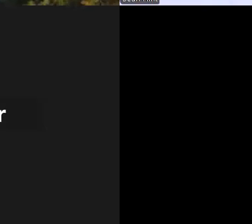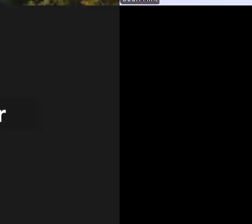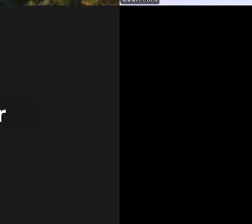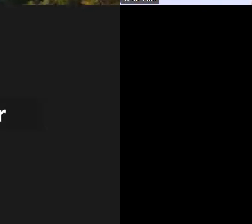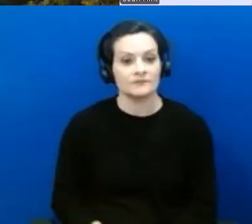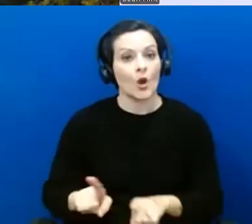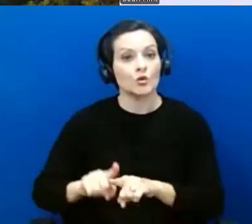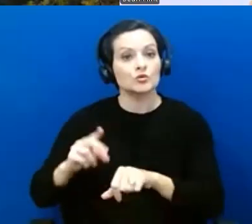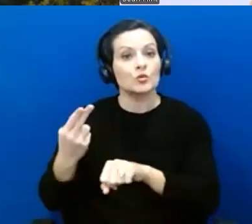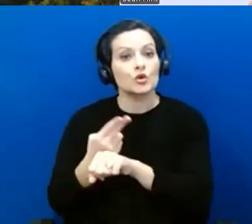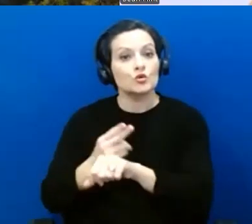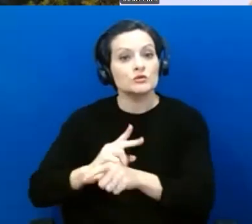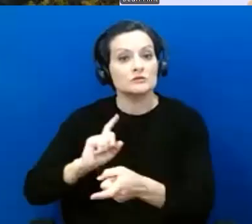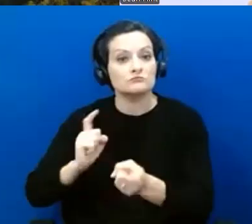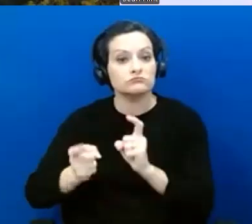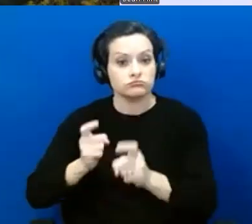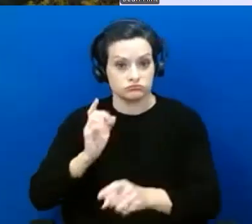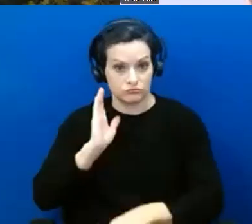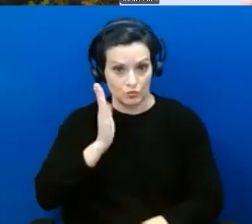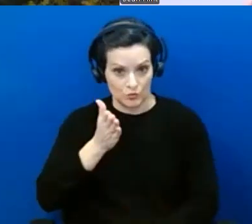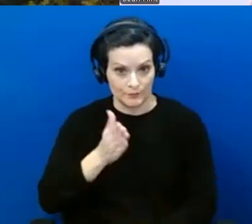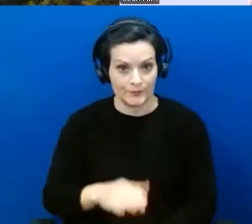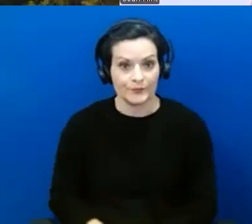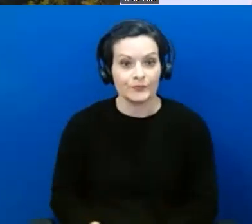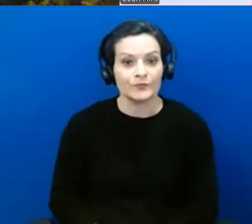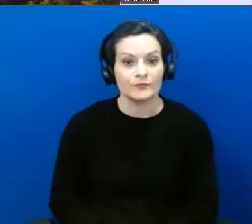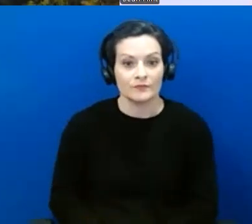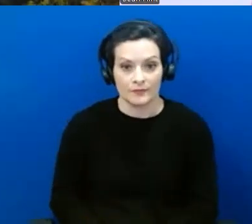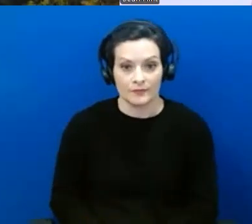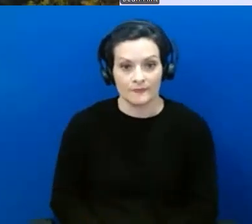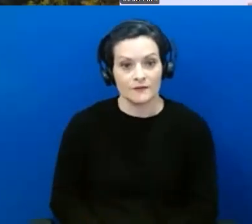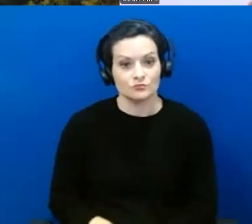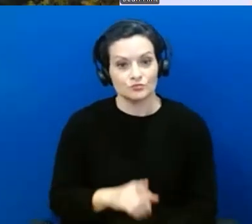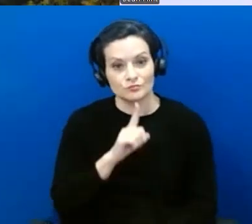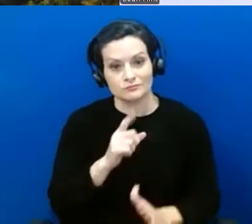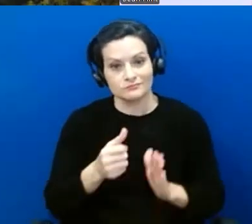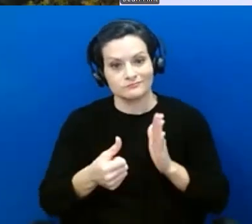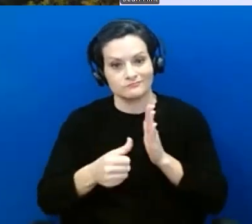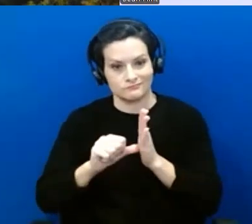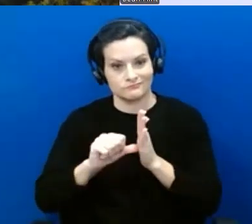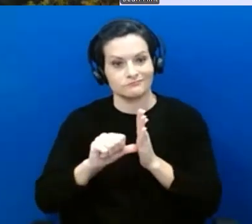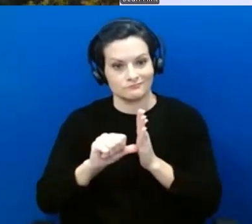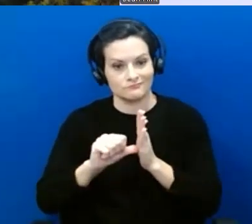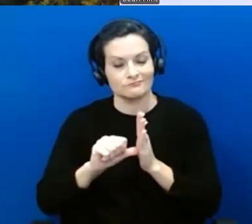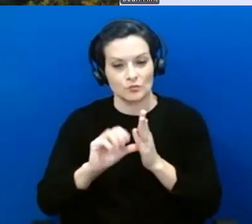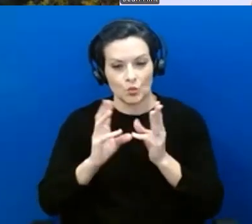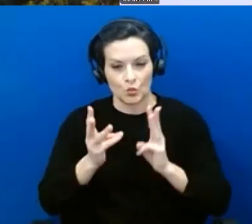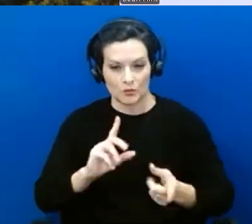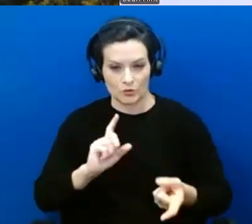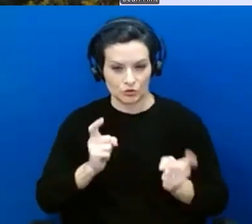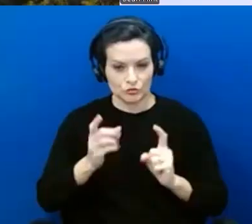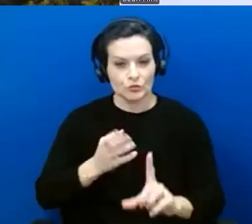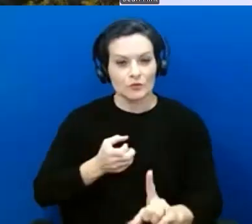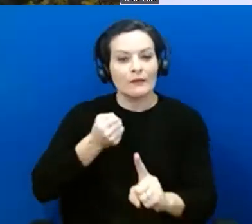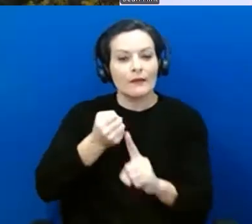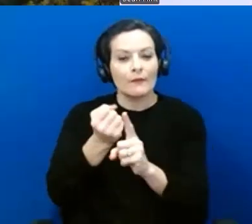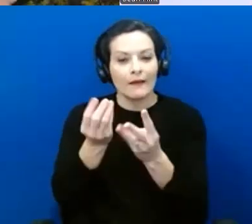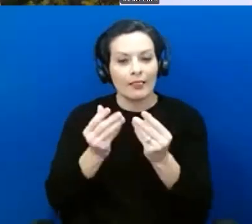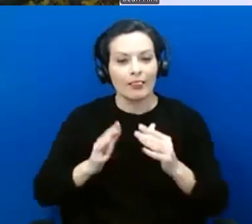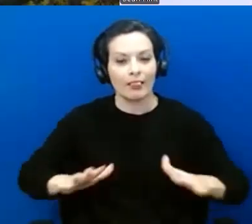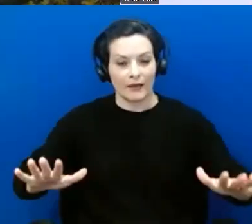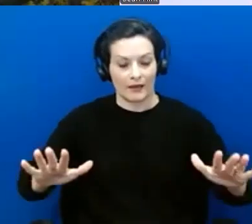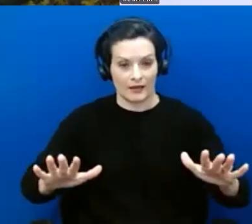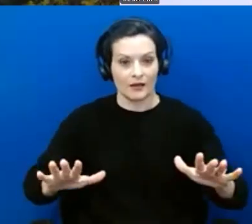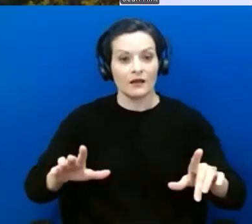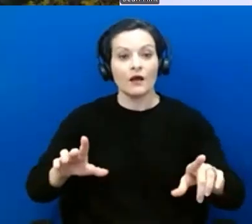that come along with that. So I just wanted to point that out that, climate change is going to have an effect on all lands, but not all lands